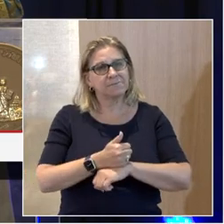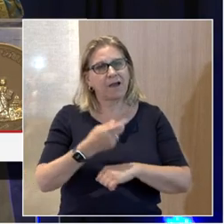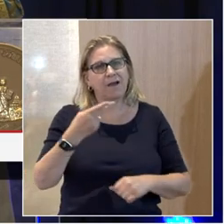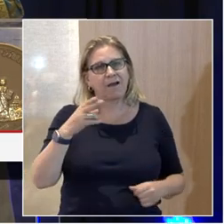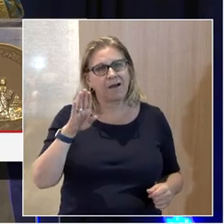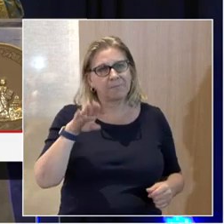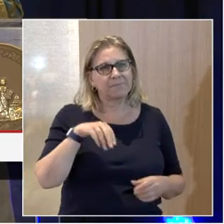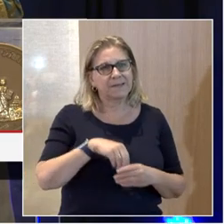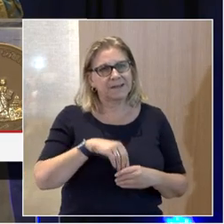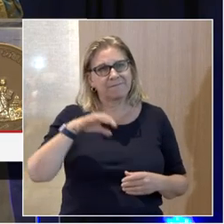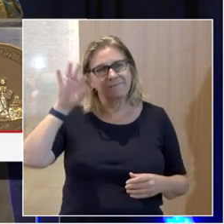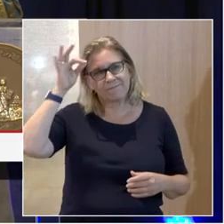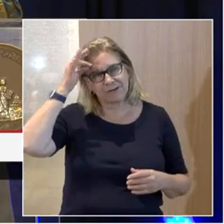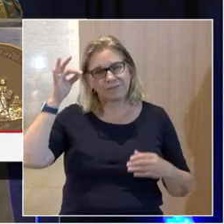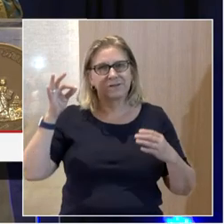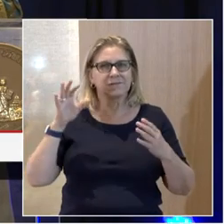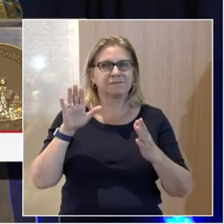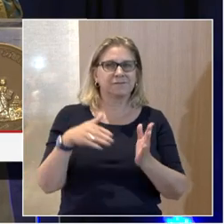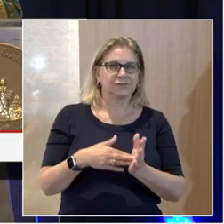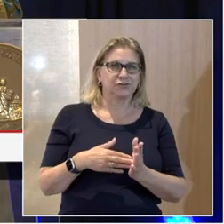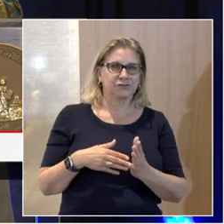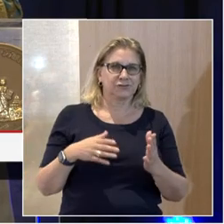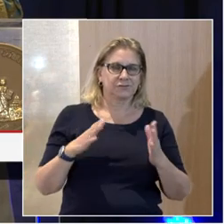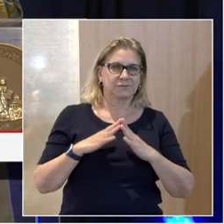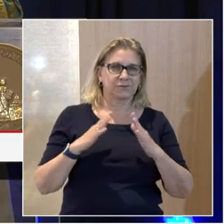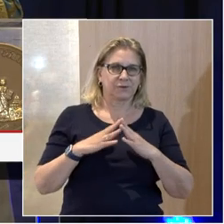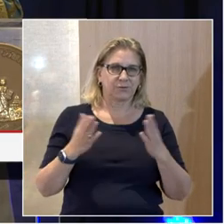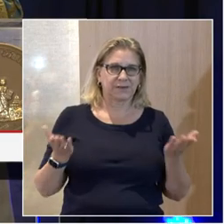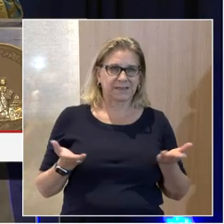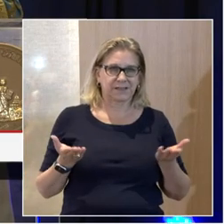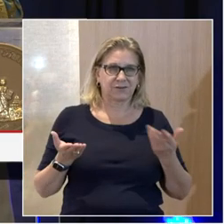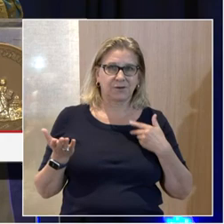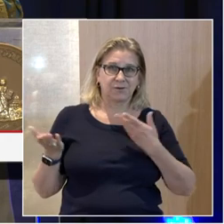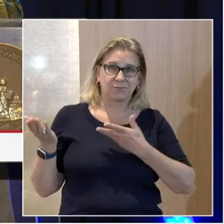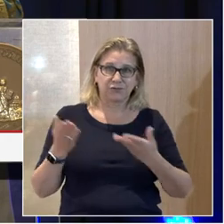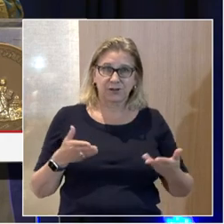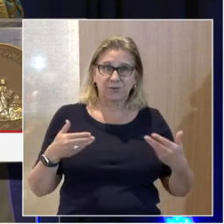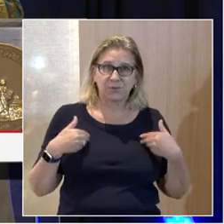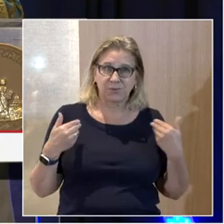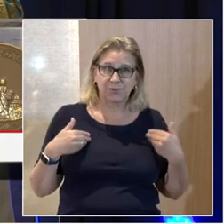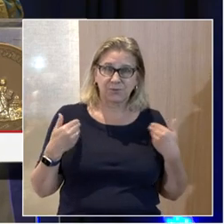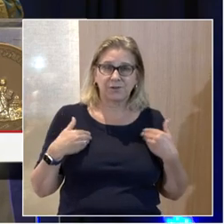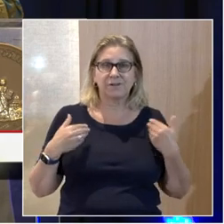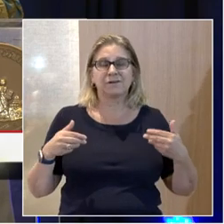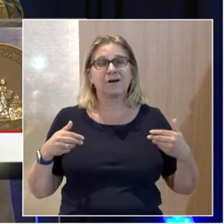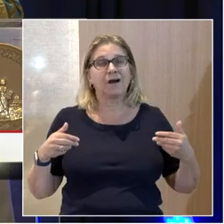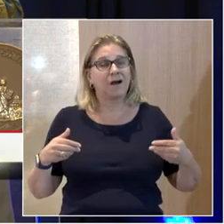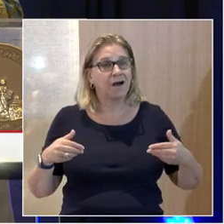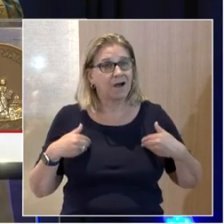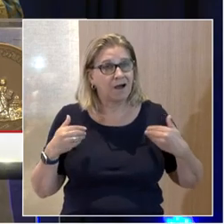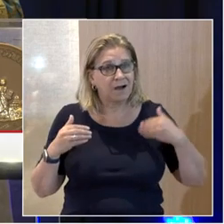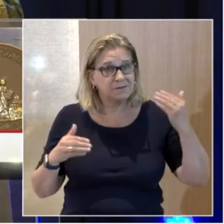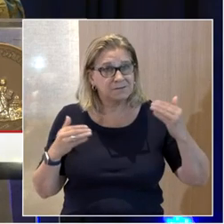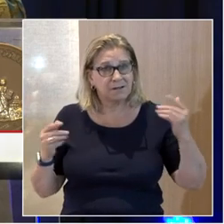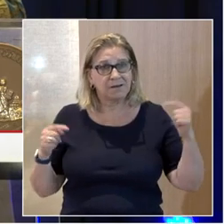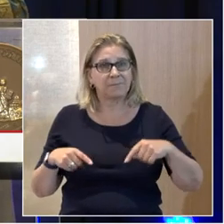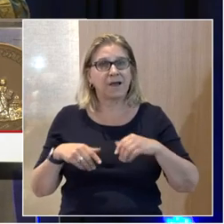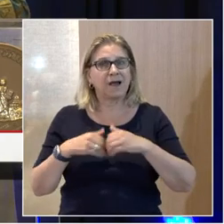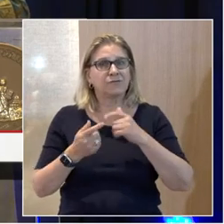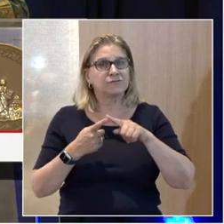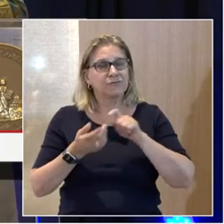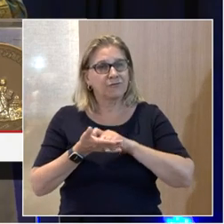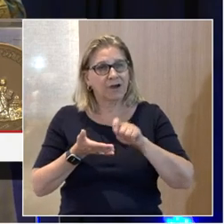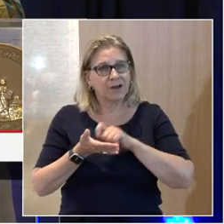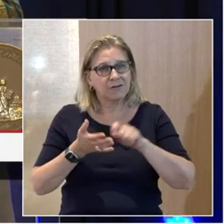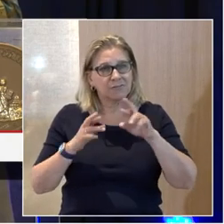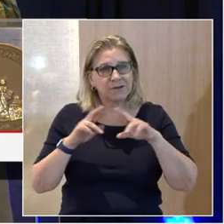so that we can have youth and young adults come out, teach them how to write resumes, teach them how to dress for success. We